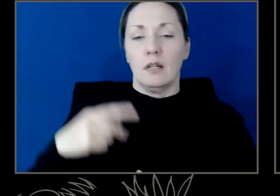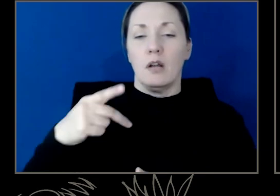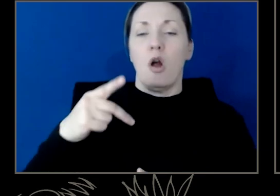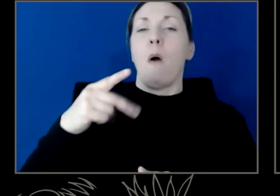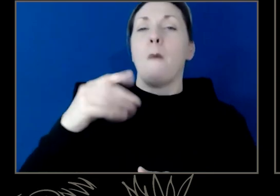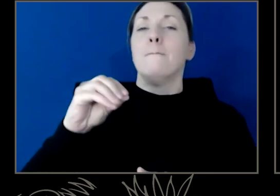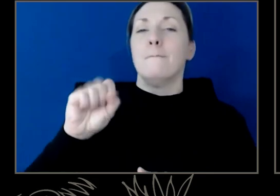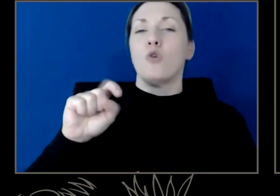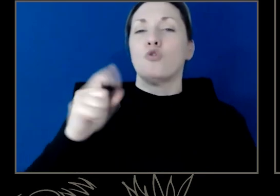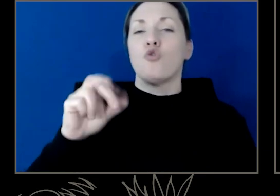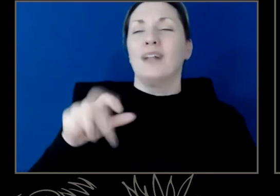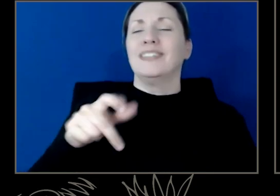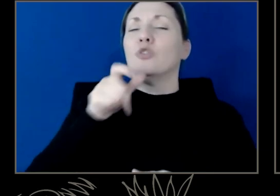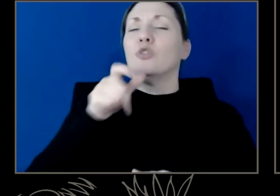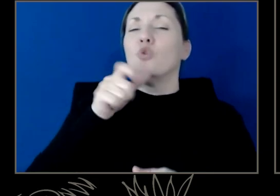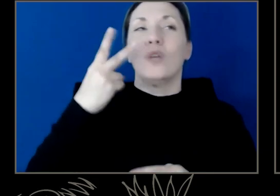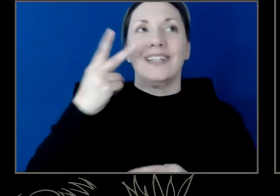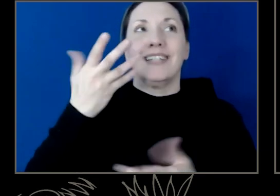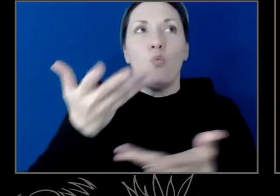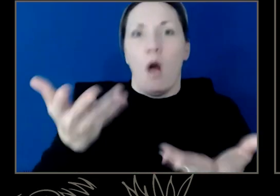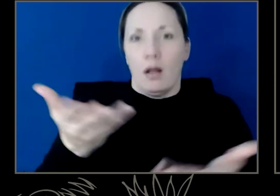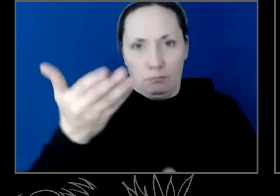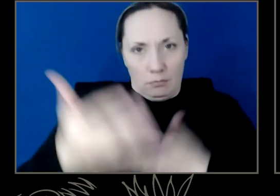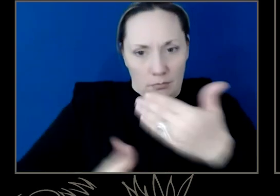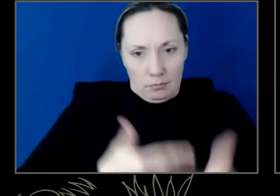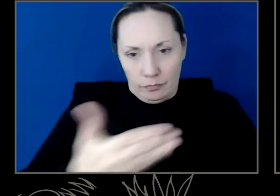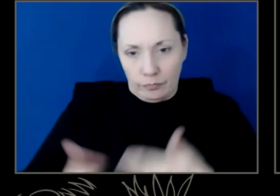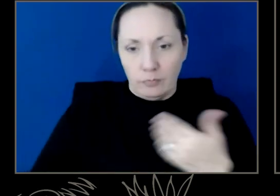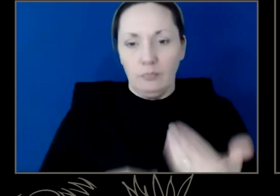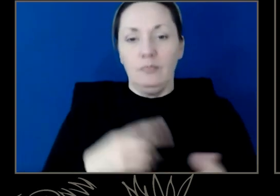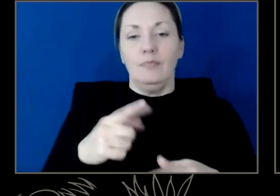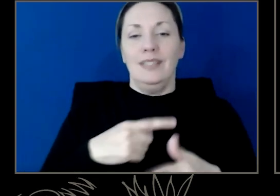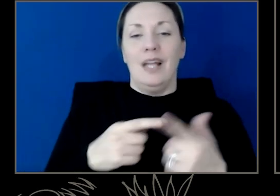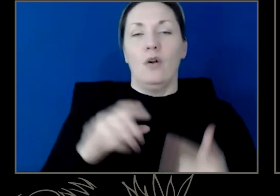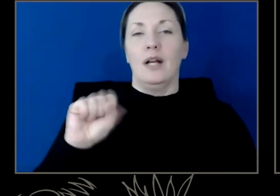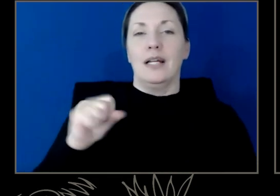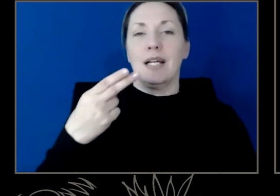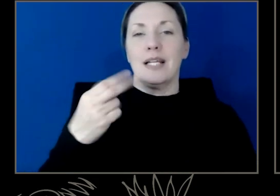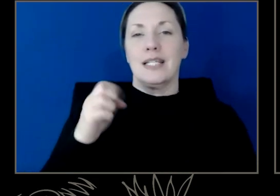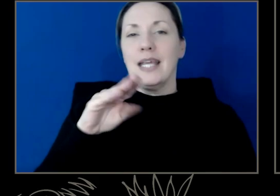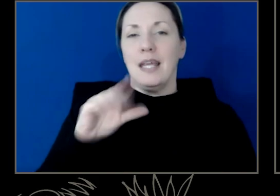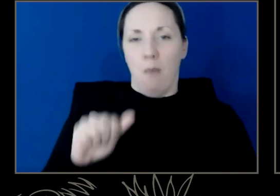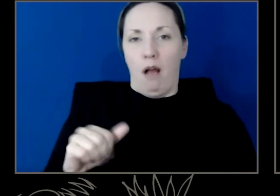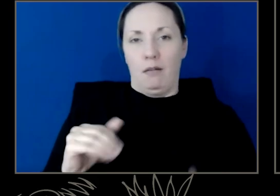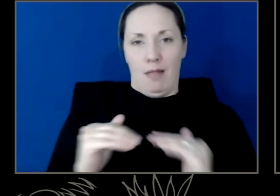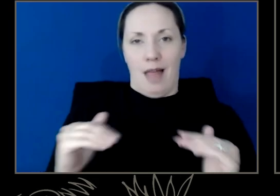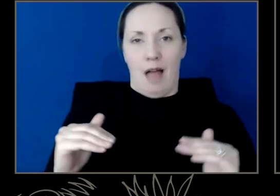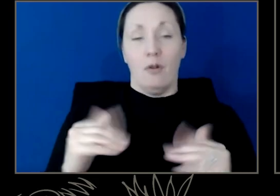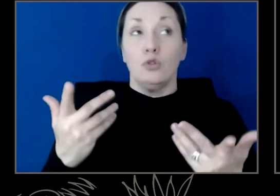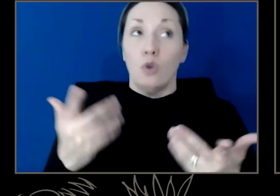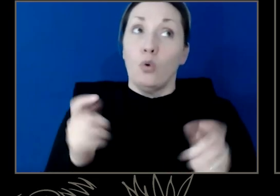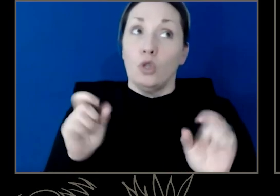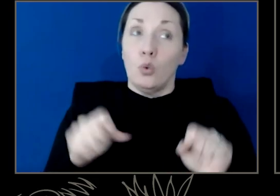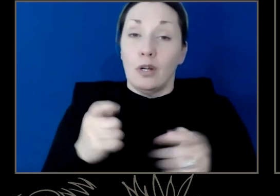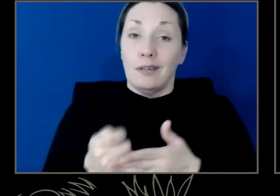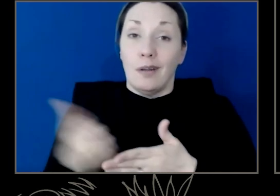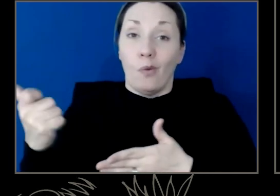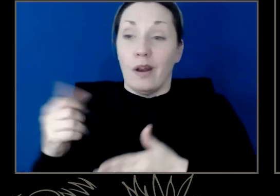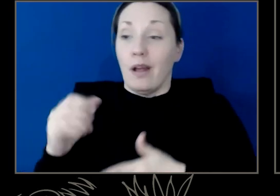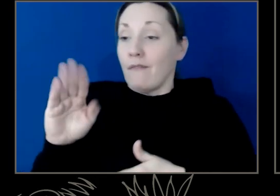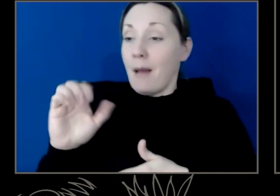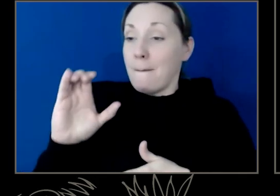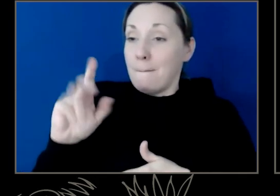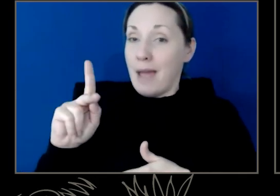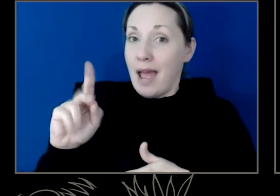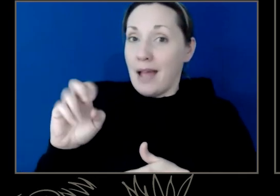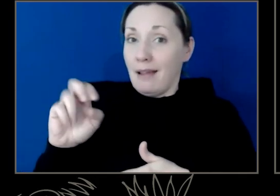level. So in a way, you could get rid of your backend and push authorization